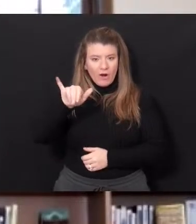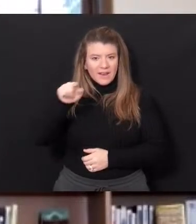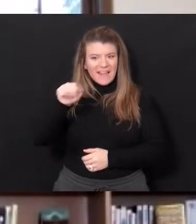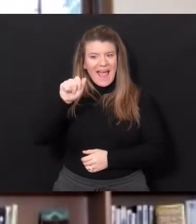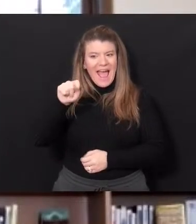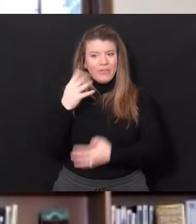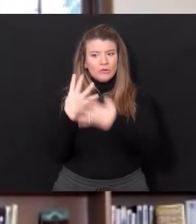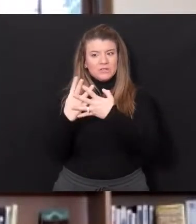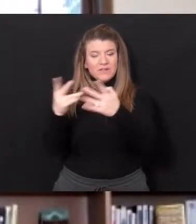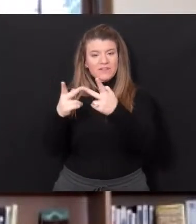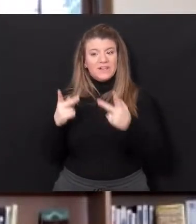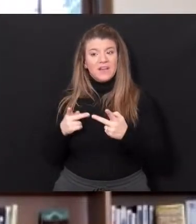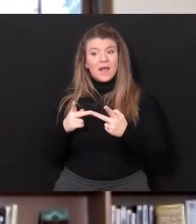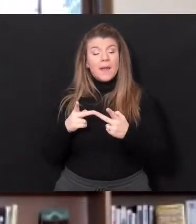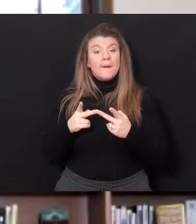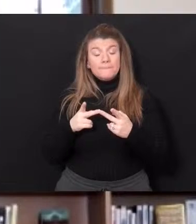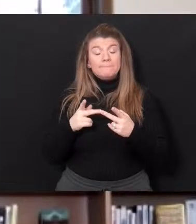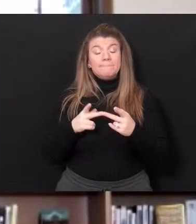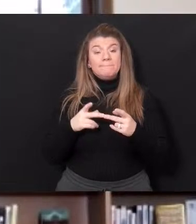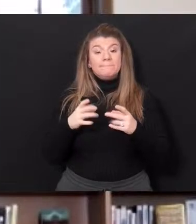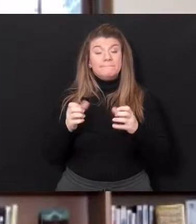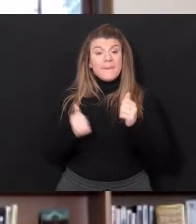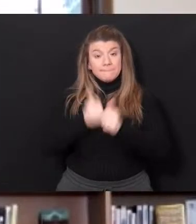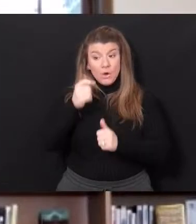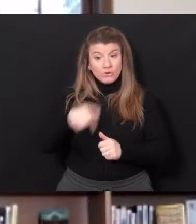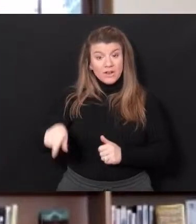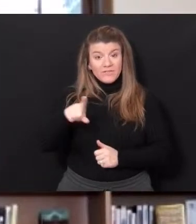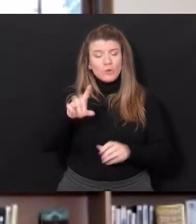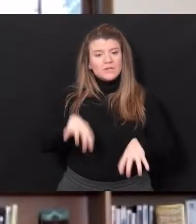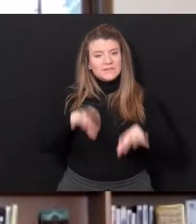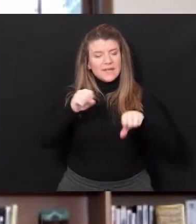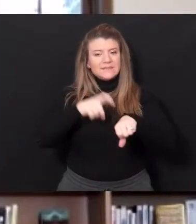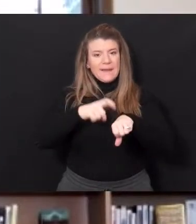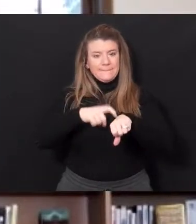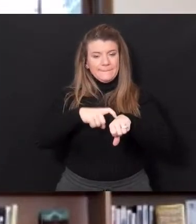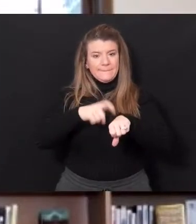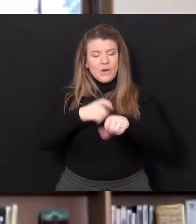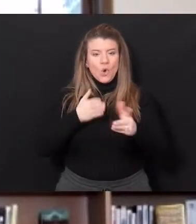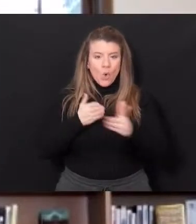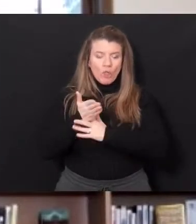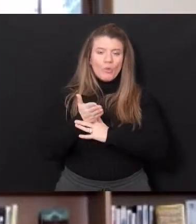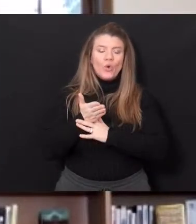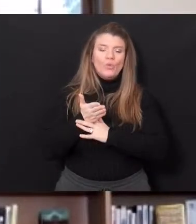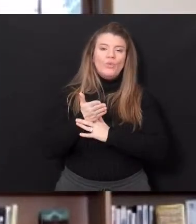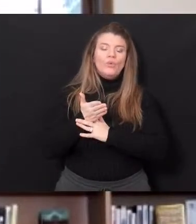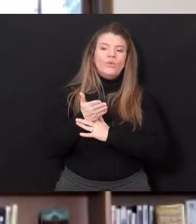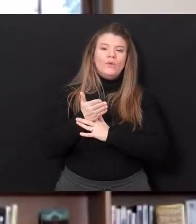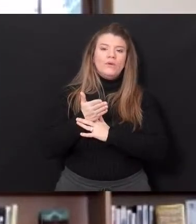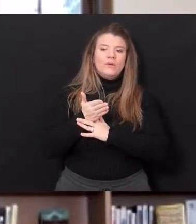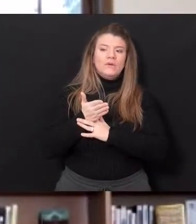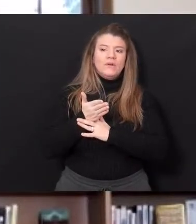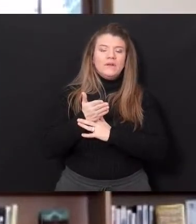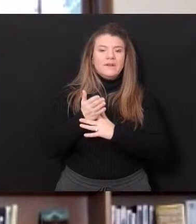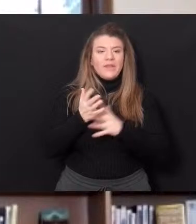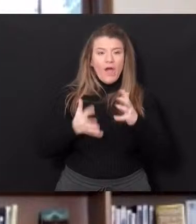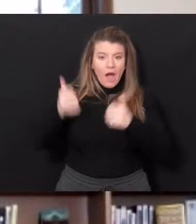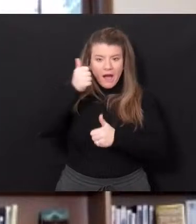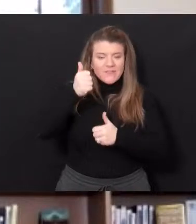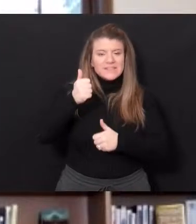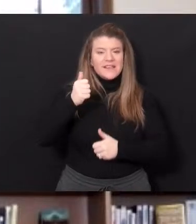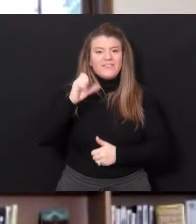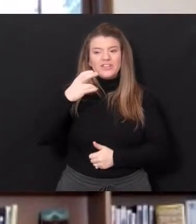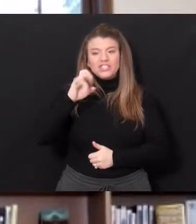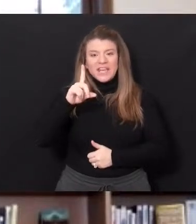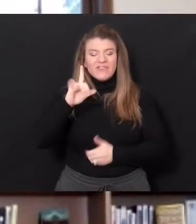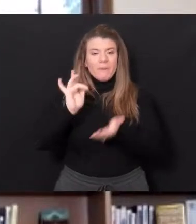correctional facility, but a lot of those, it does take some time going through the, Office of the Chief Medical Examiner,